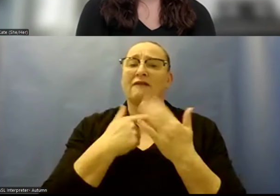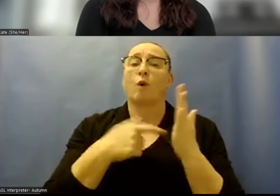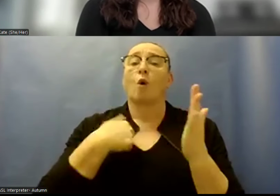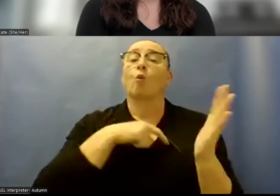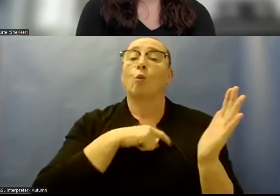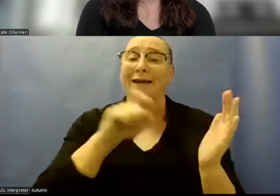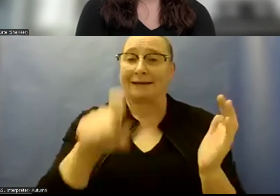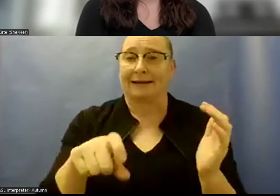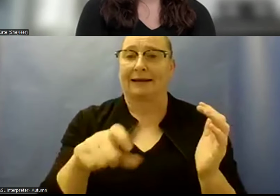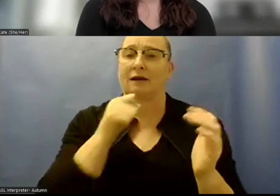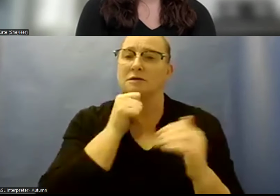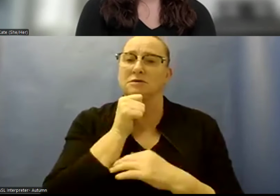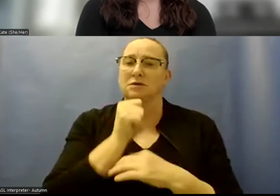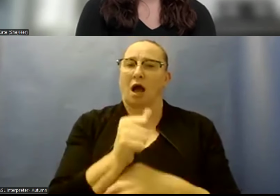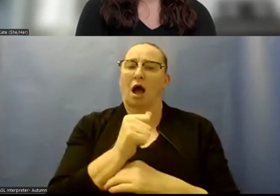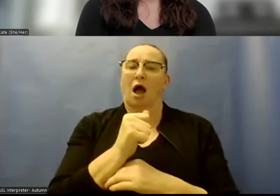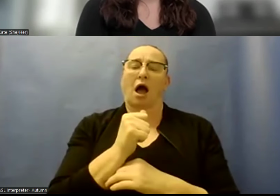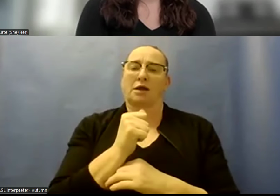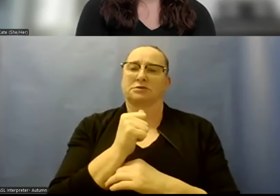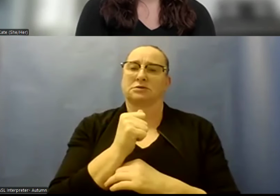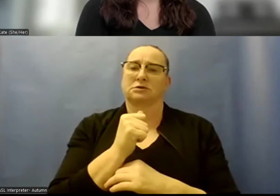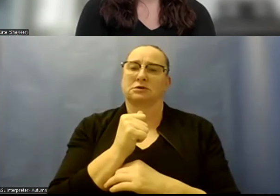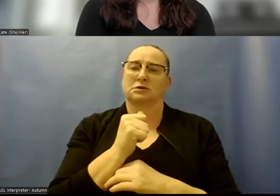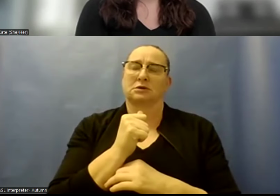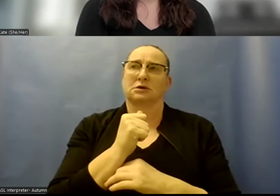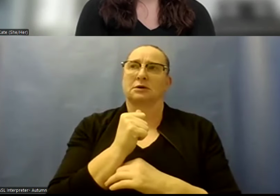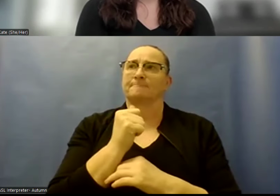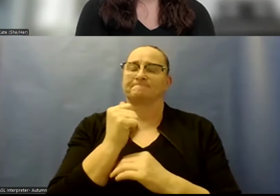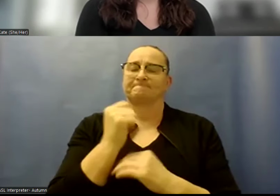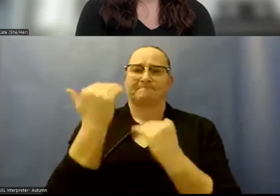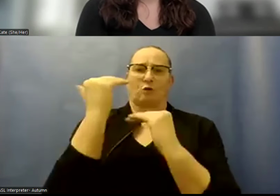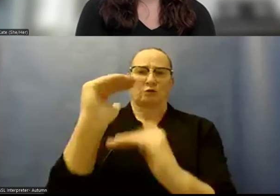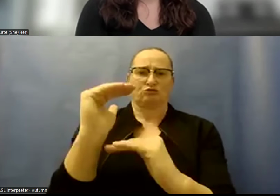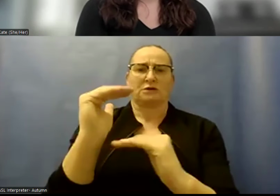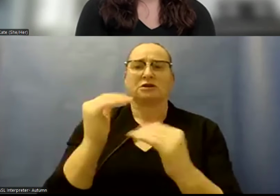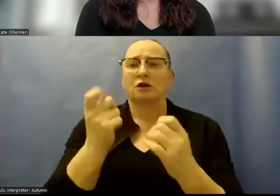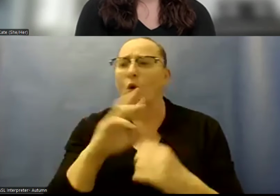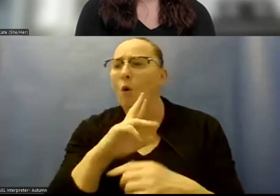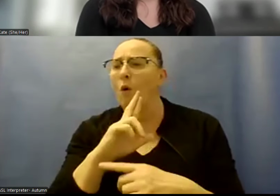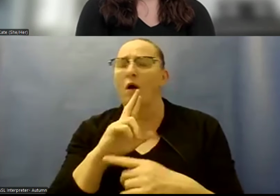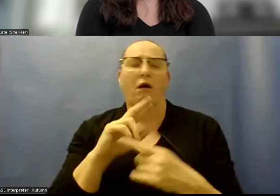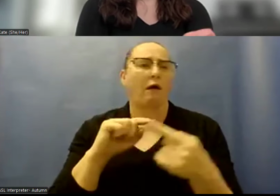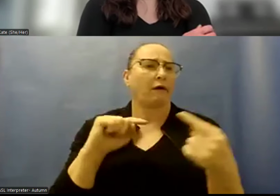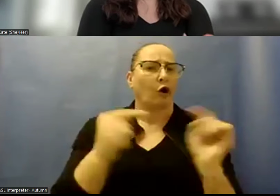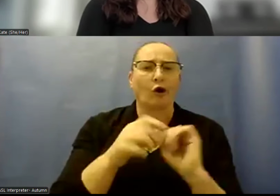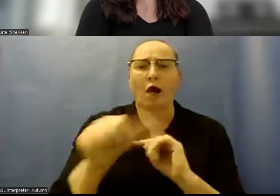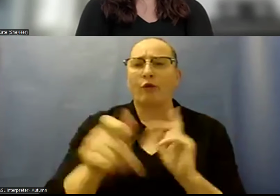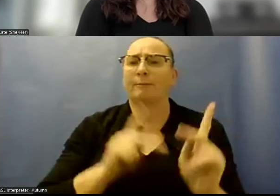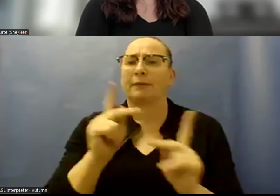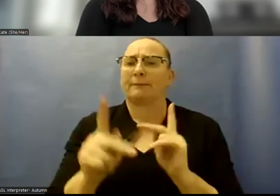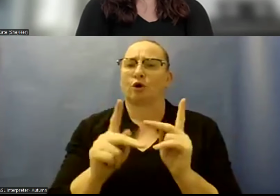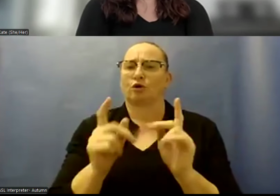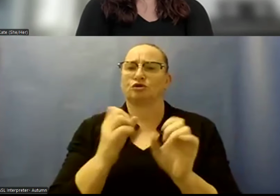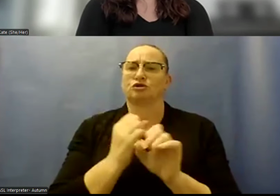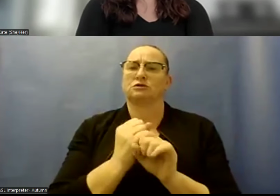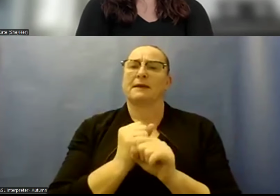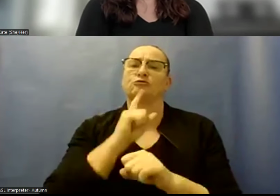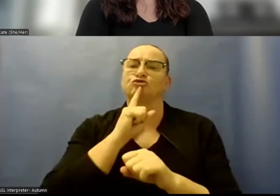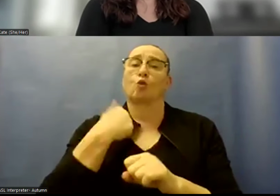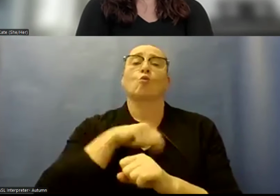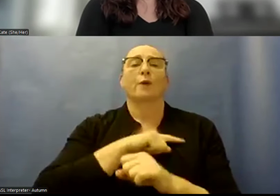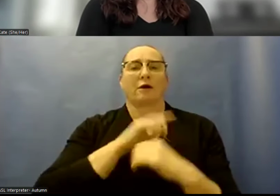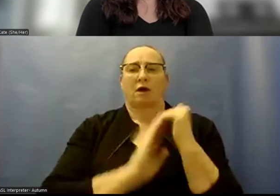and is not a restriction to harm other people, is not an attempt to restrict other people, but to make sure that we're comfortable